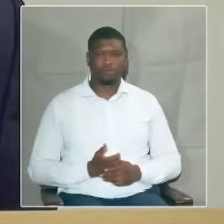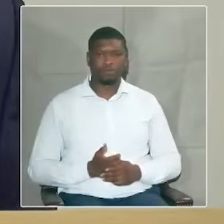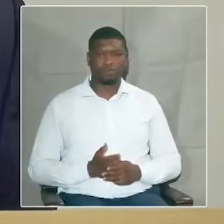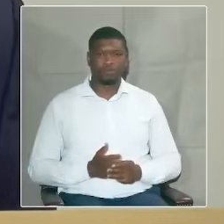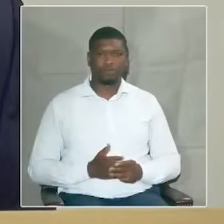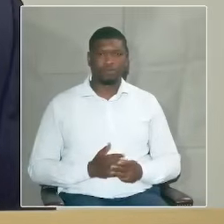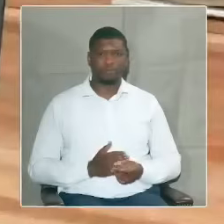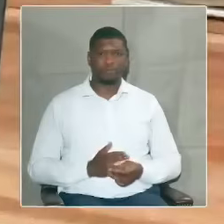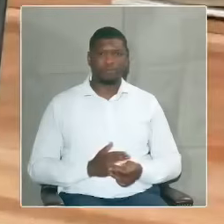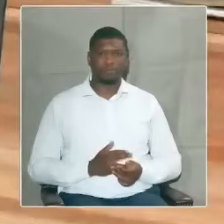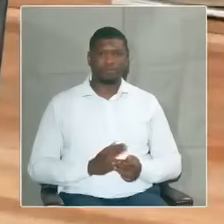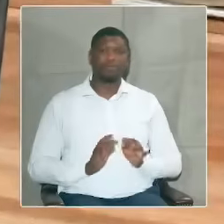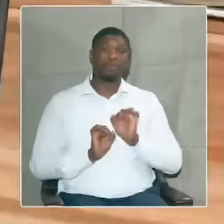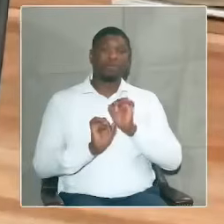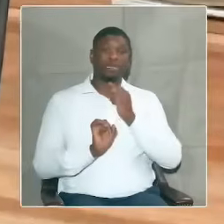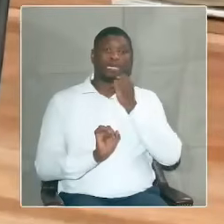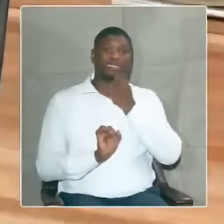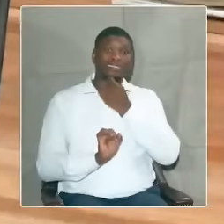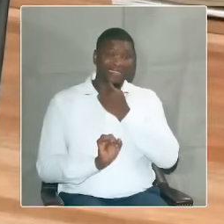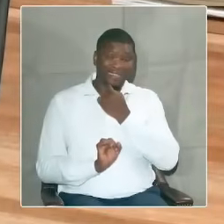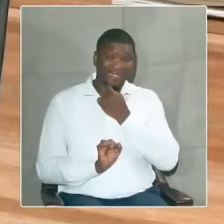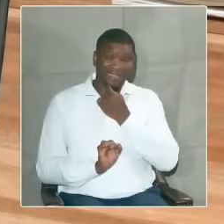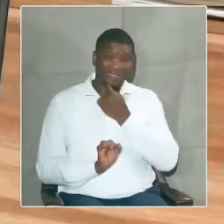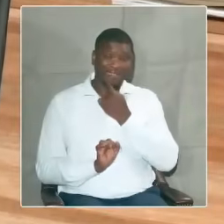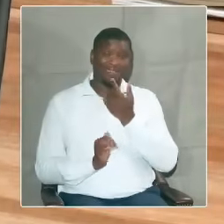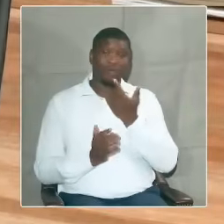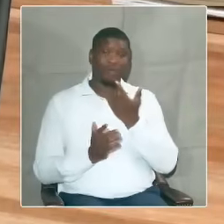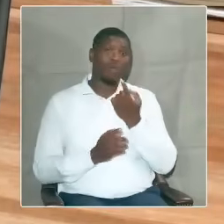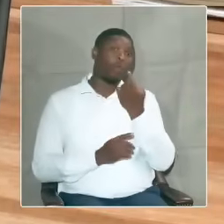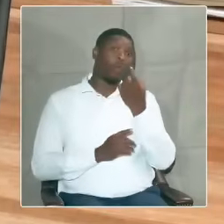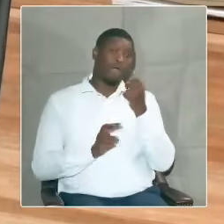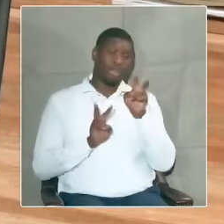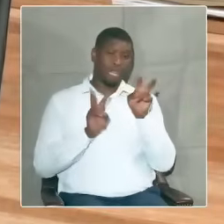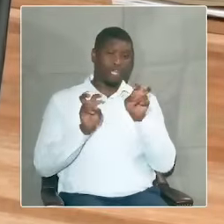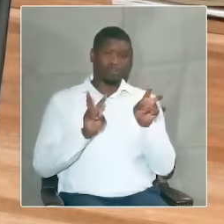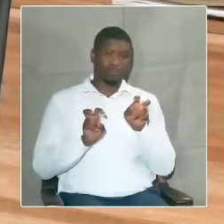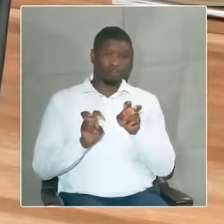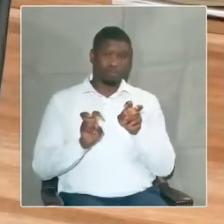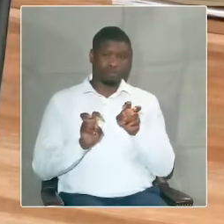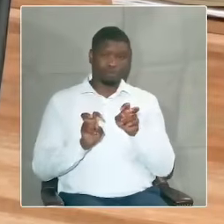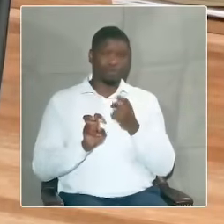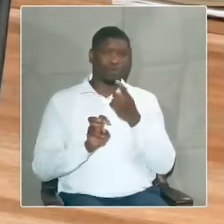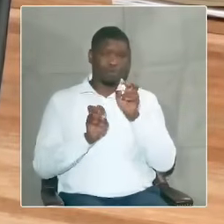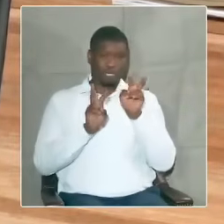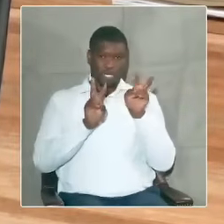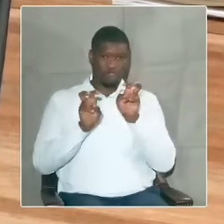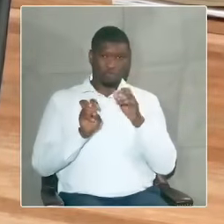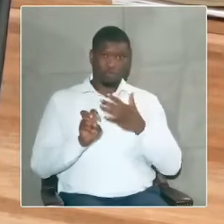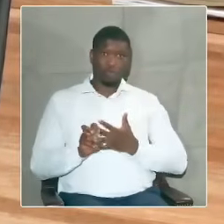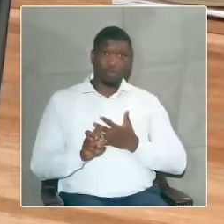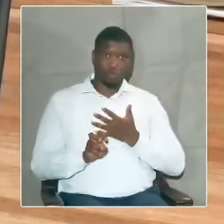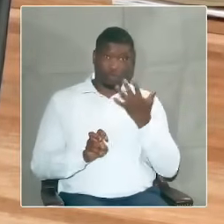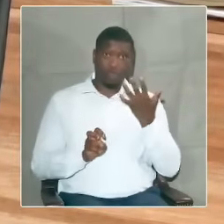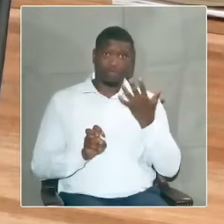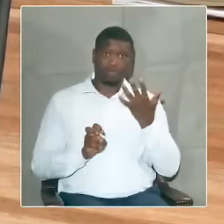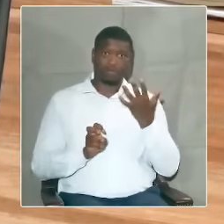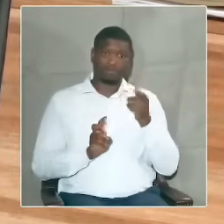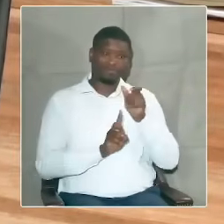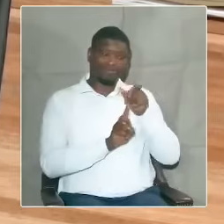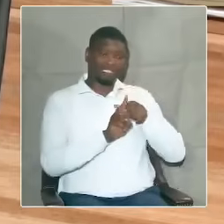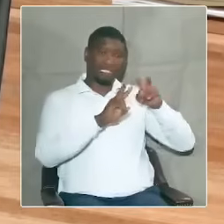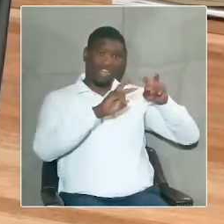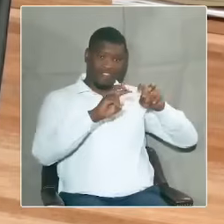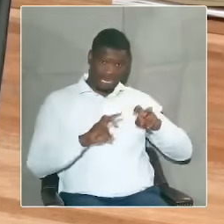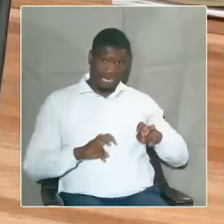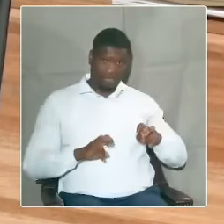There you say there are unsubstantiated, well, so one of the issues that you wanted the investigator to